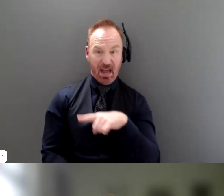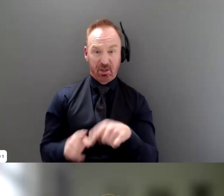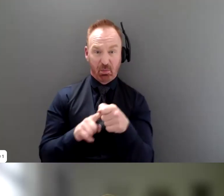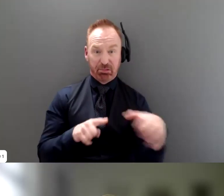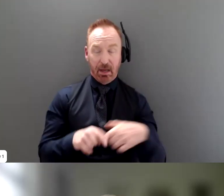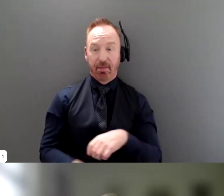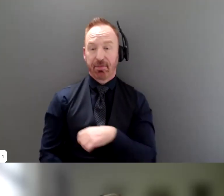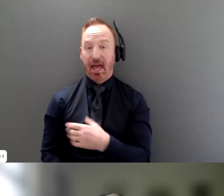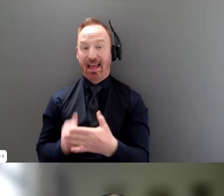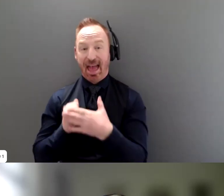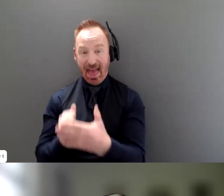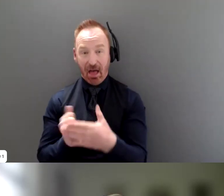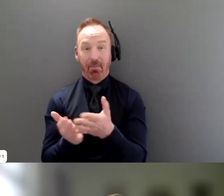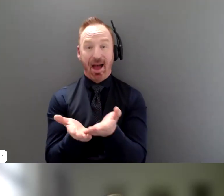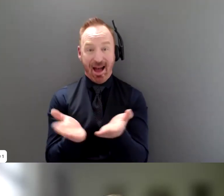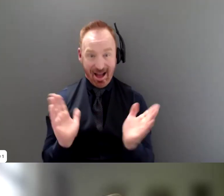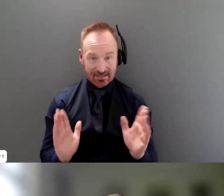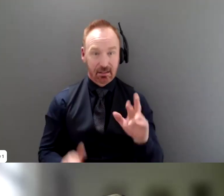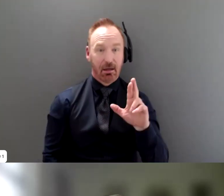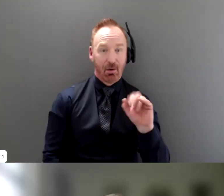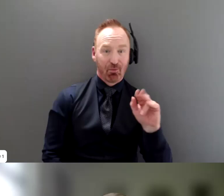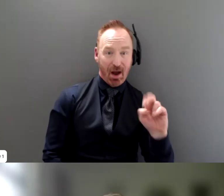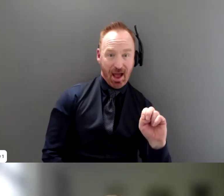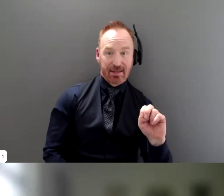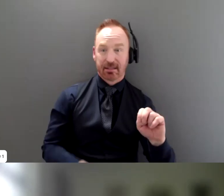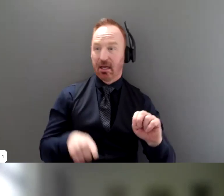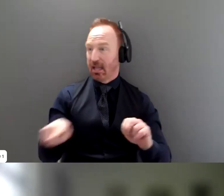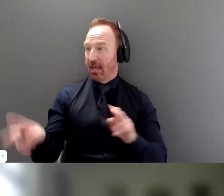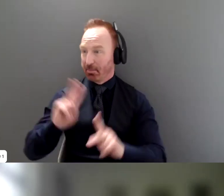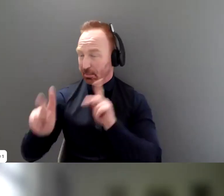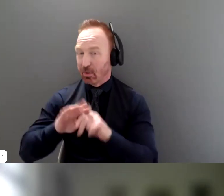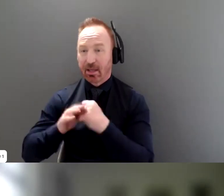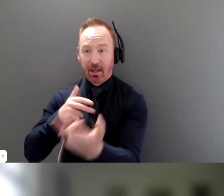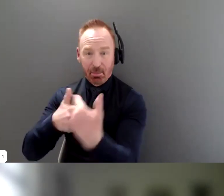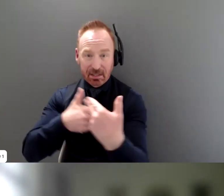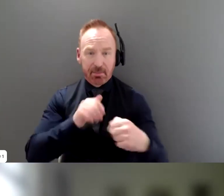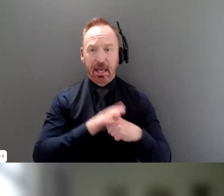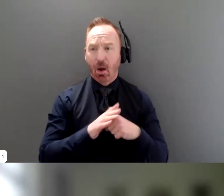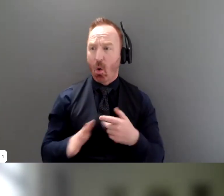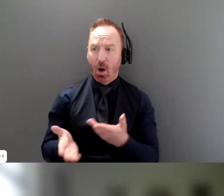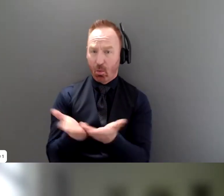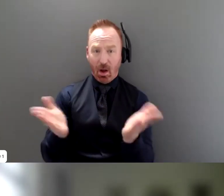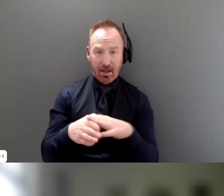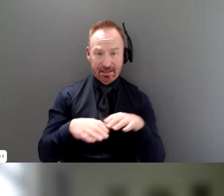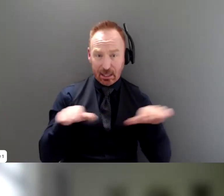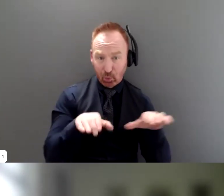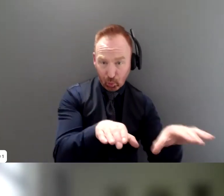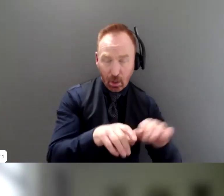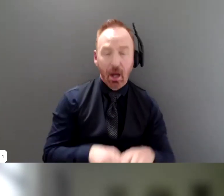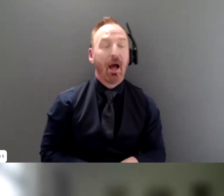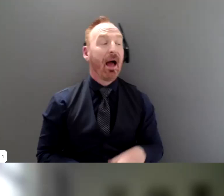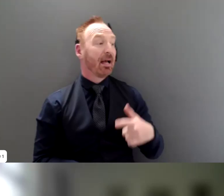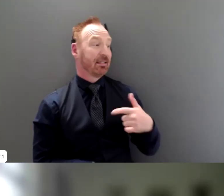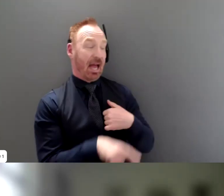and how people can participate, what they can do. Yeah, definitely. So, as I said, Help Us Rise is